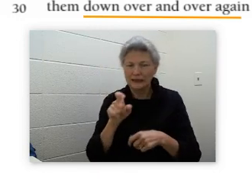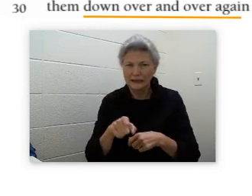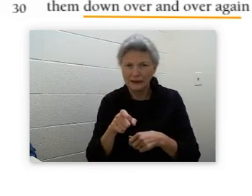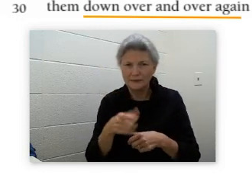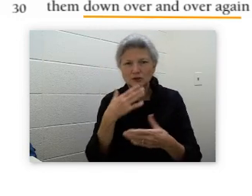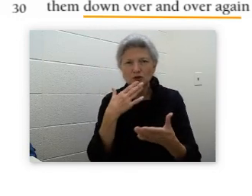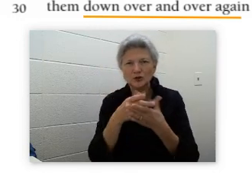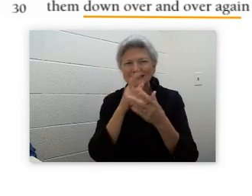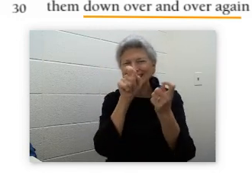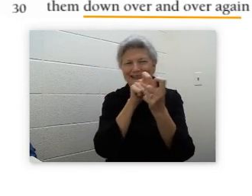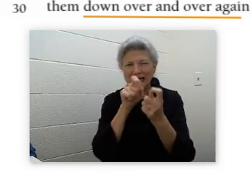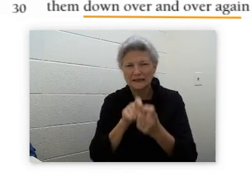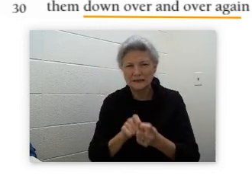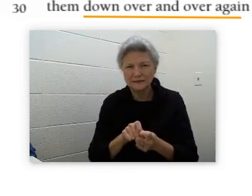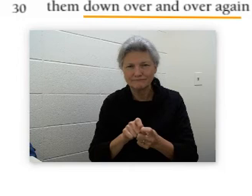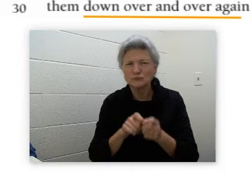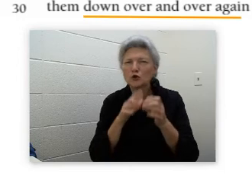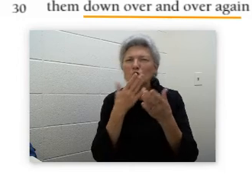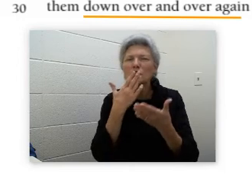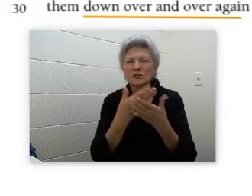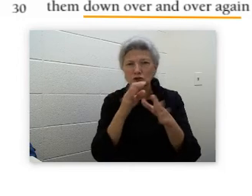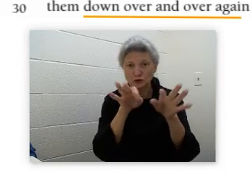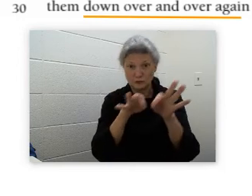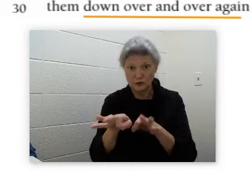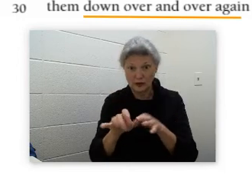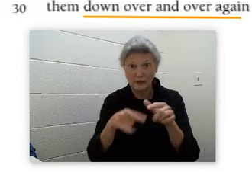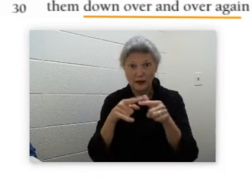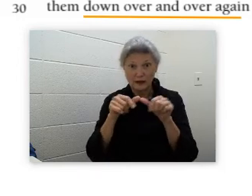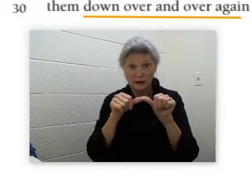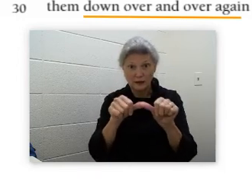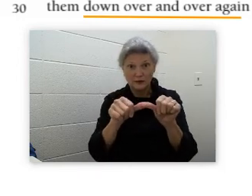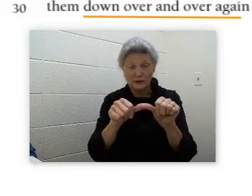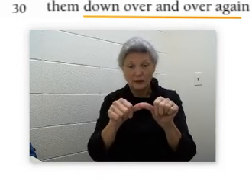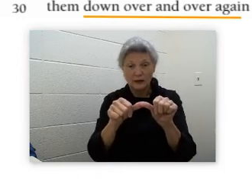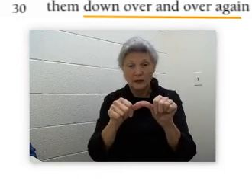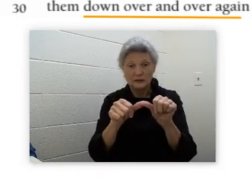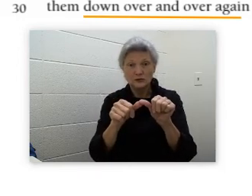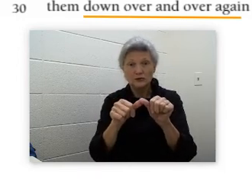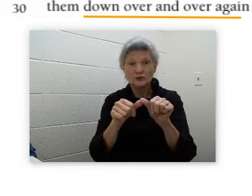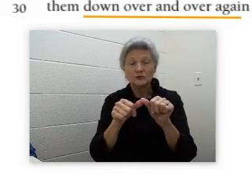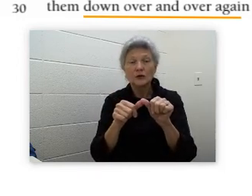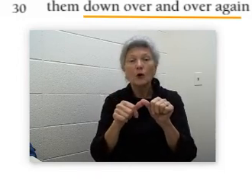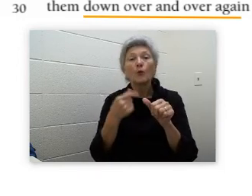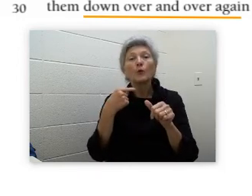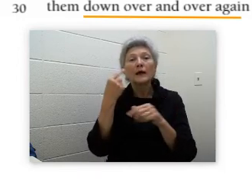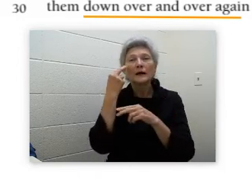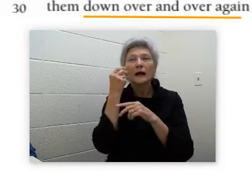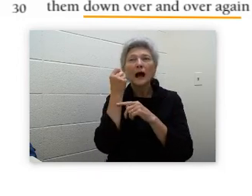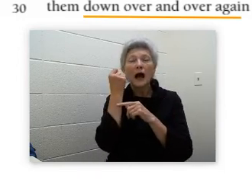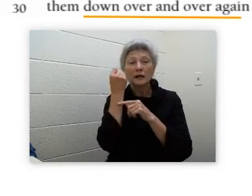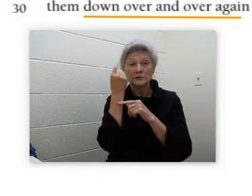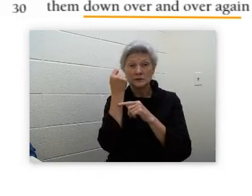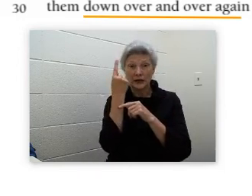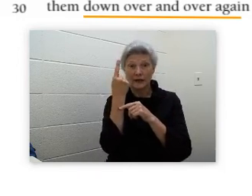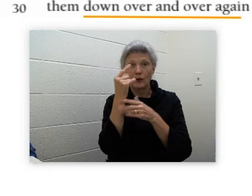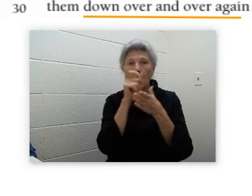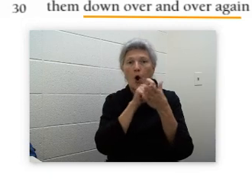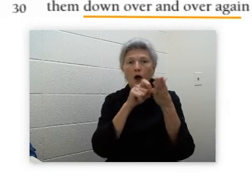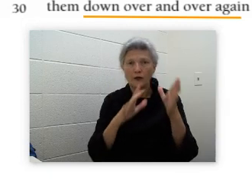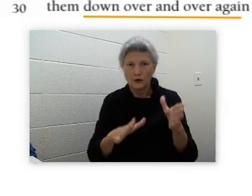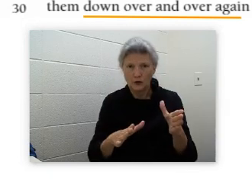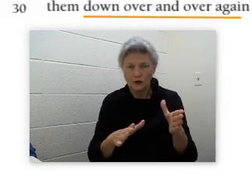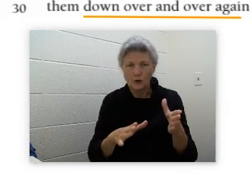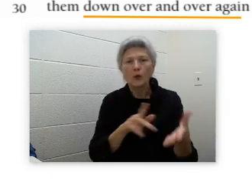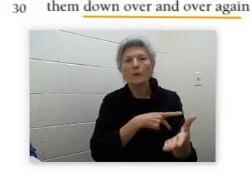good details. Then continuing on, again, we realize that this author or